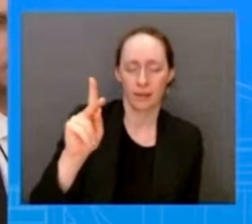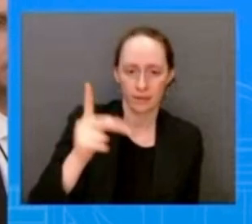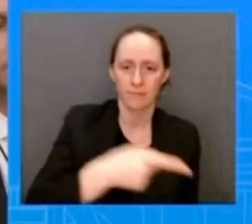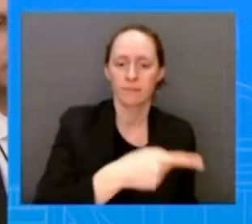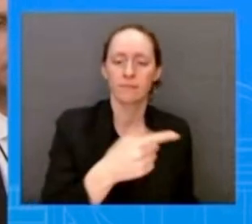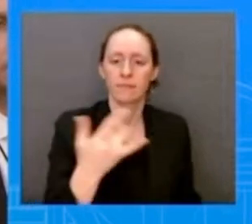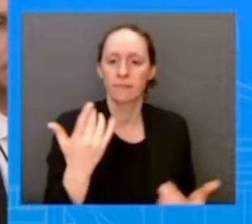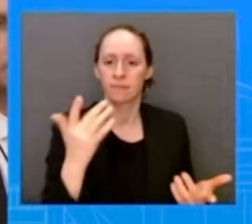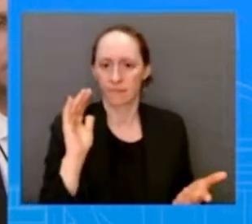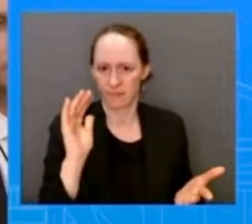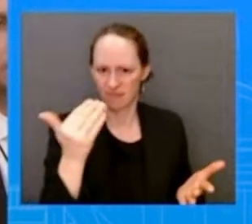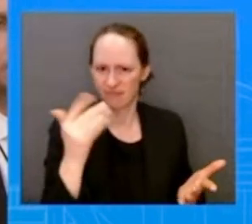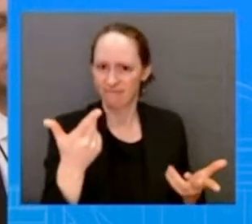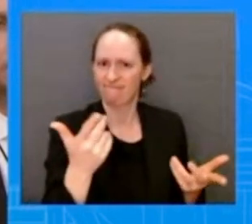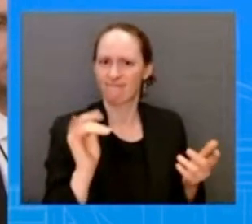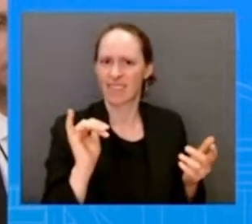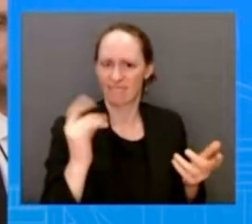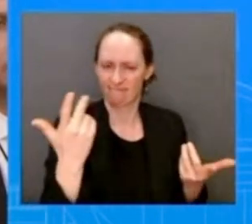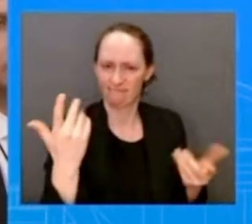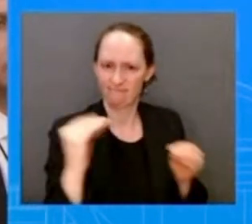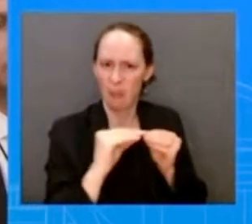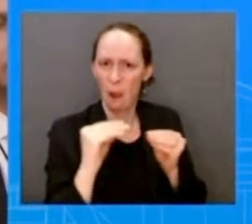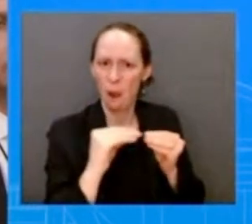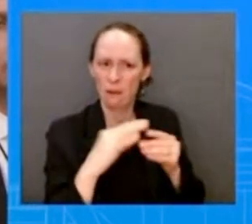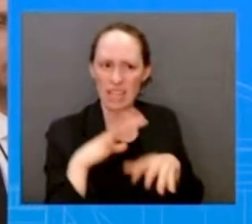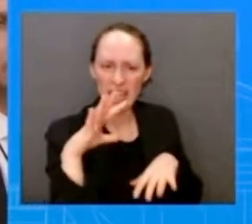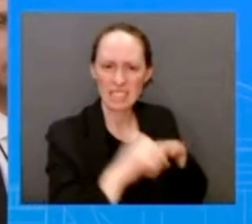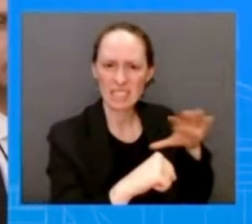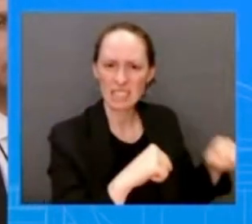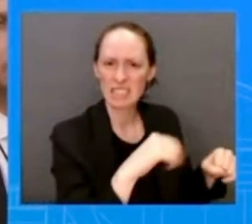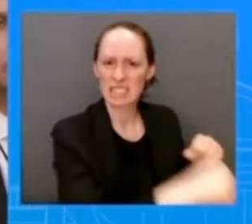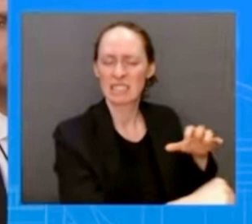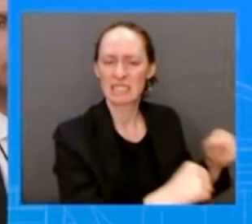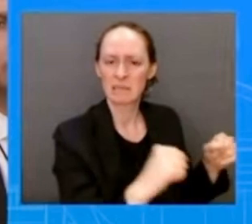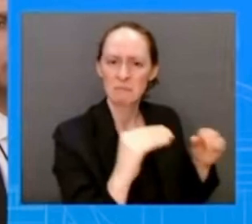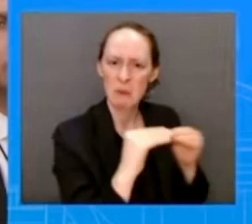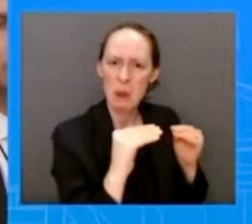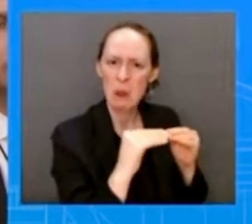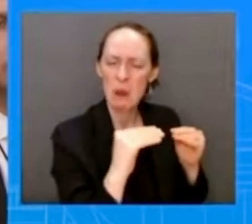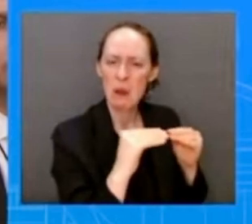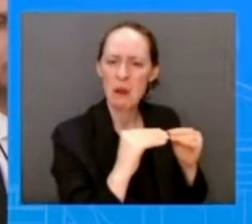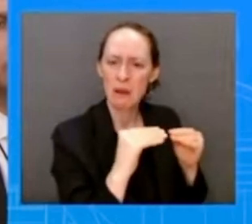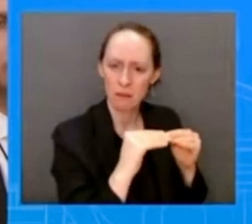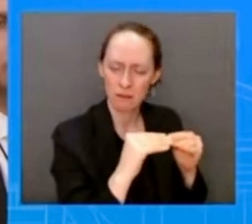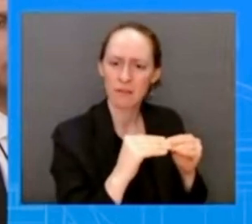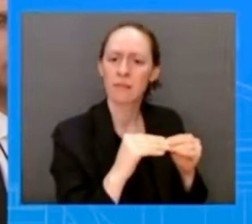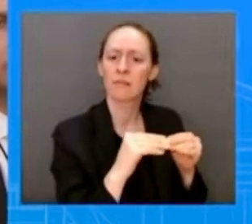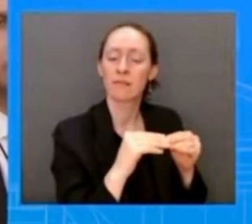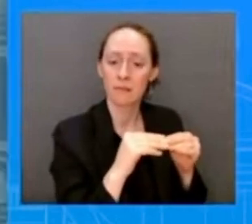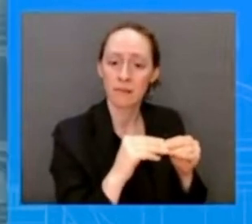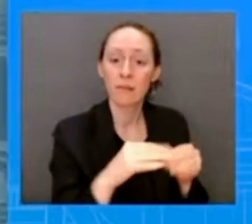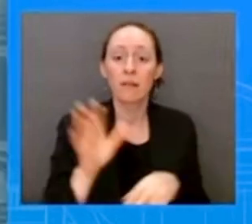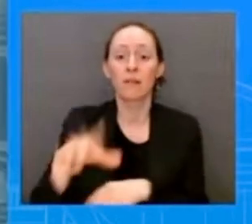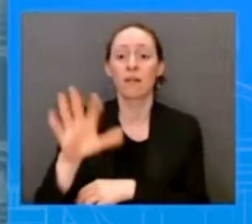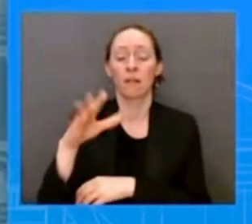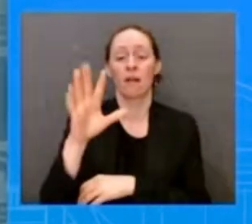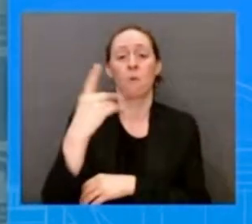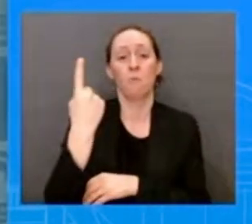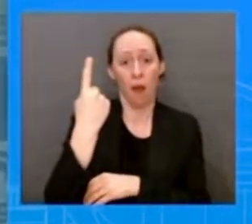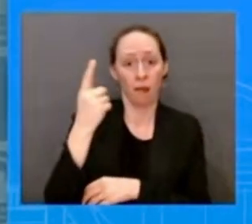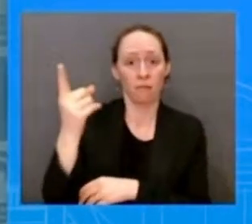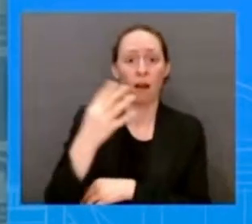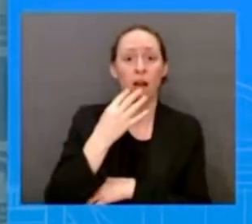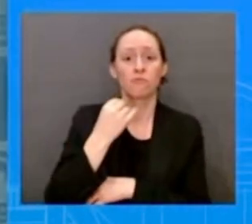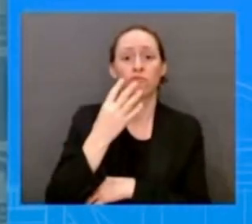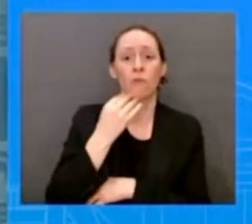for the wipe out of this village. Is this a language that's acceptable from one of your closest allies? No, it's not. And we've already talked about